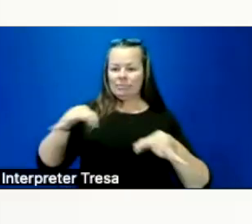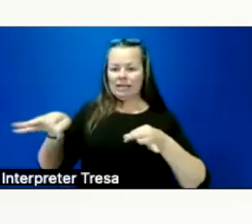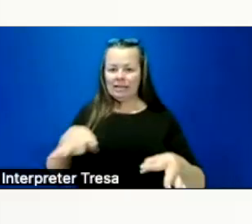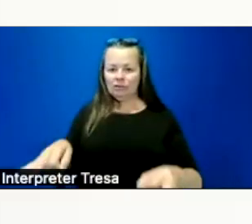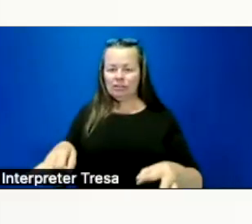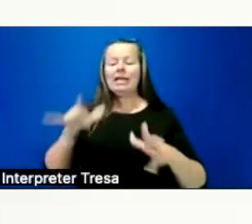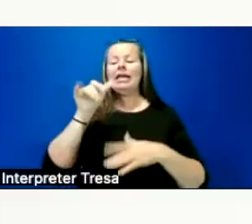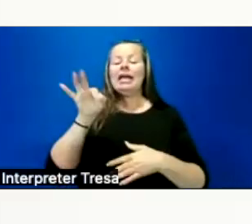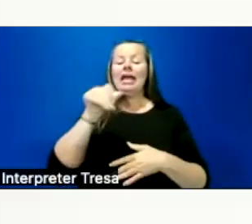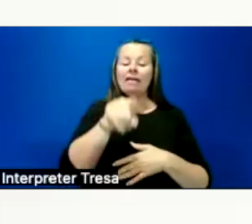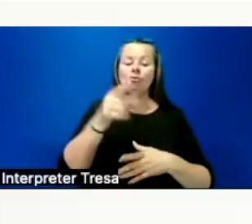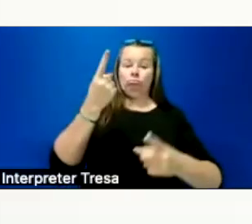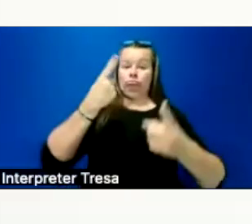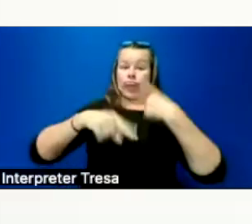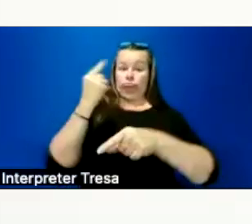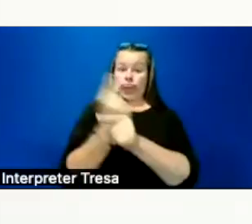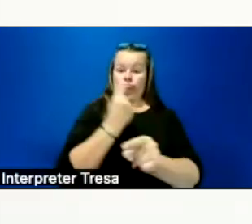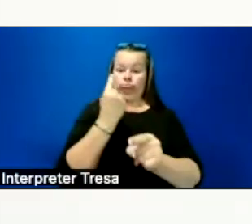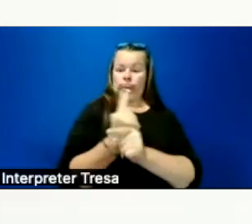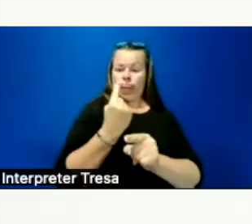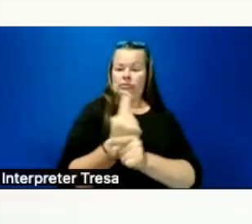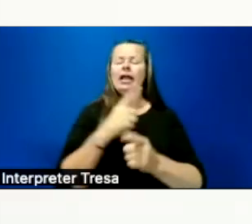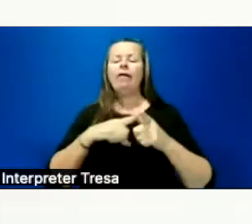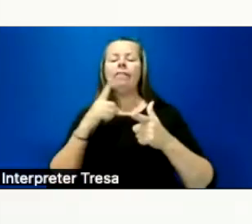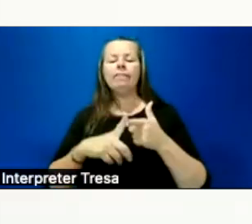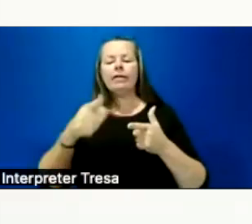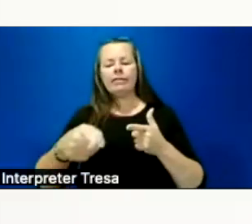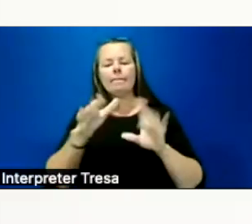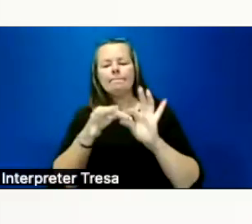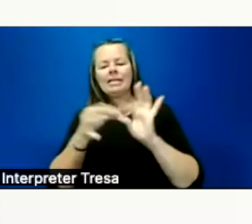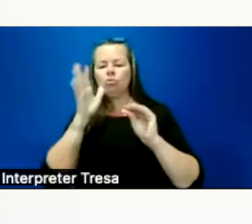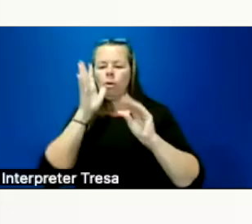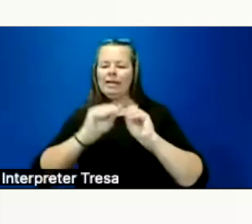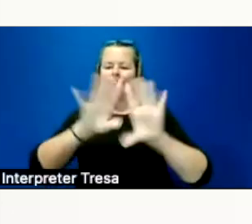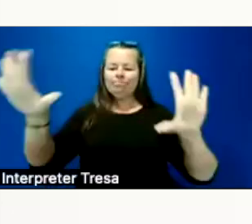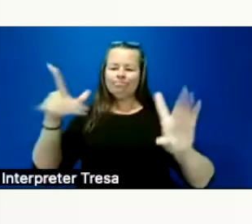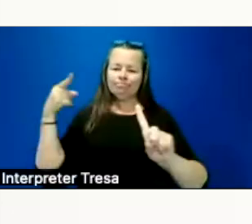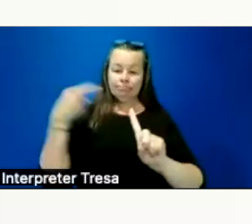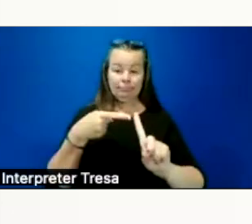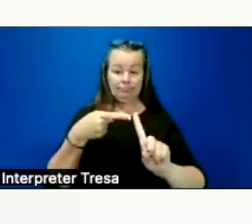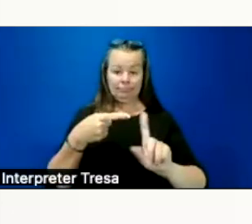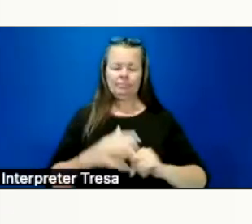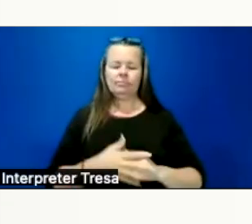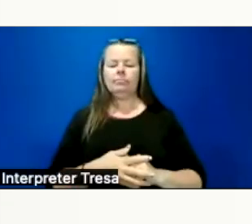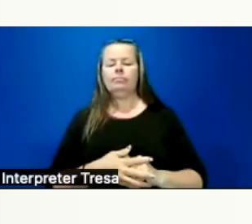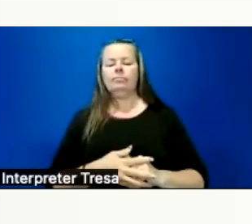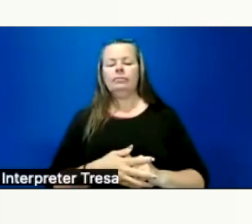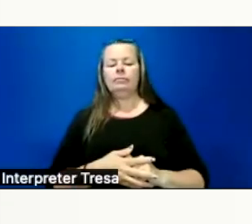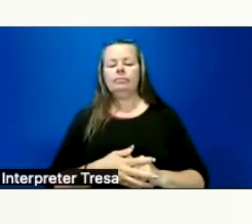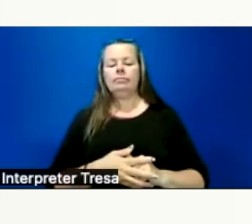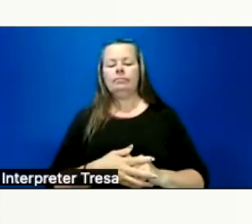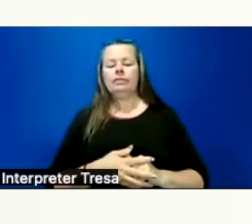it properly, then your message will come across. You don't need that much. So that's why I think it can also strengthen